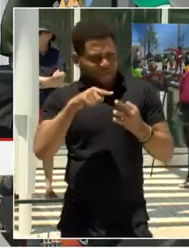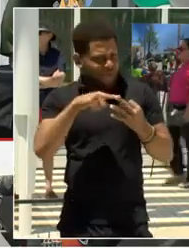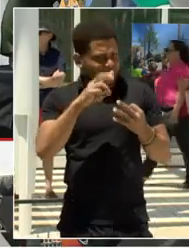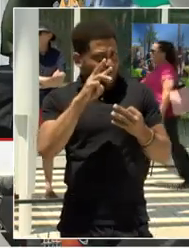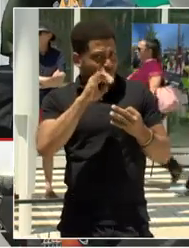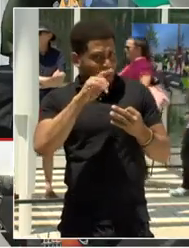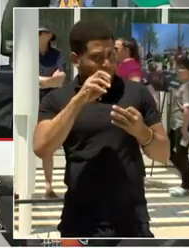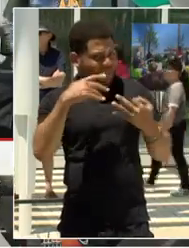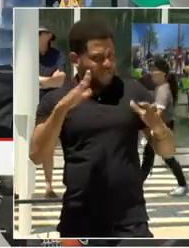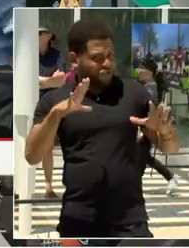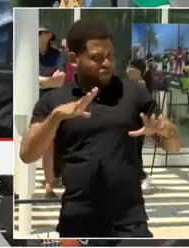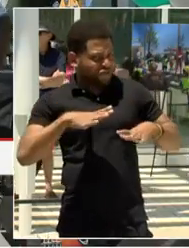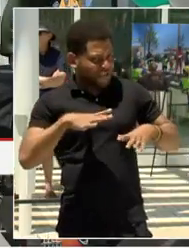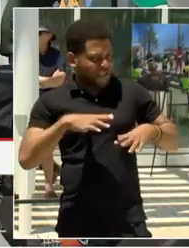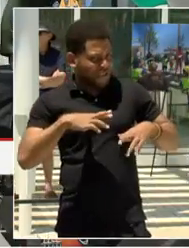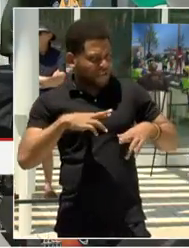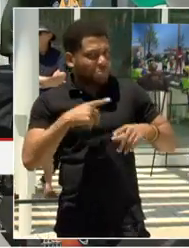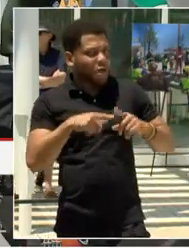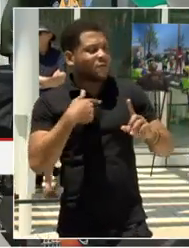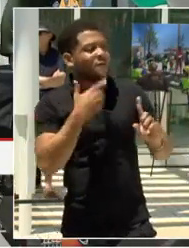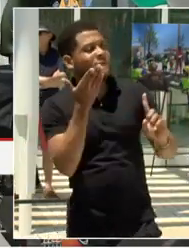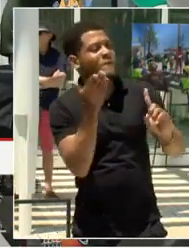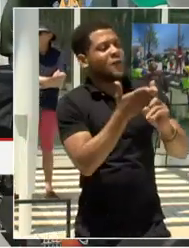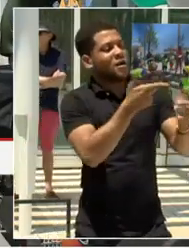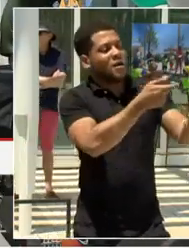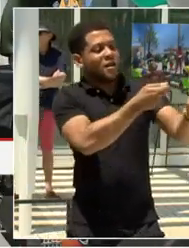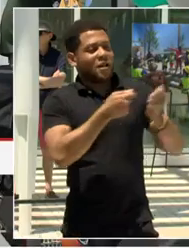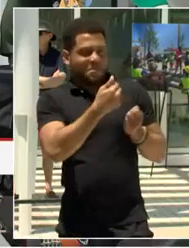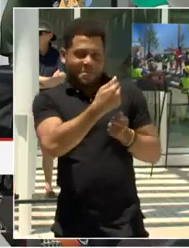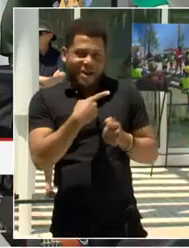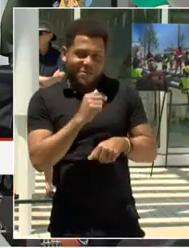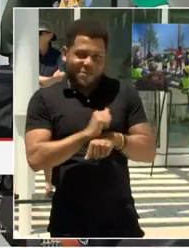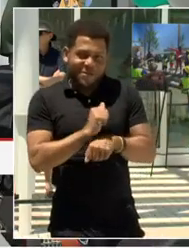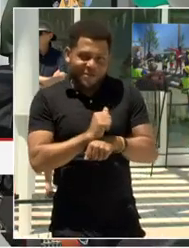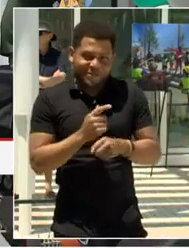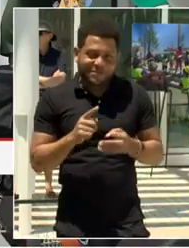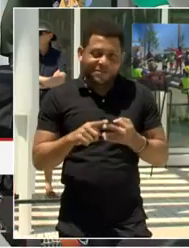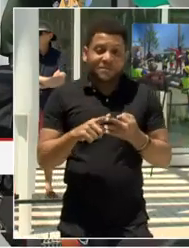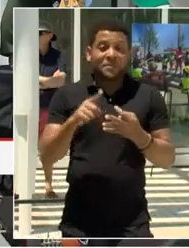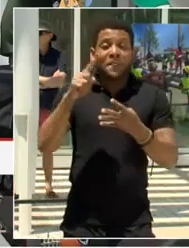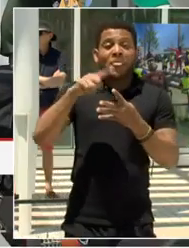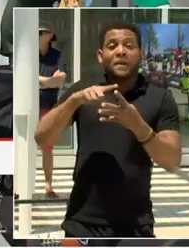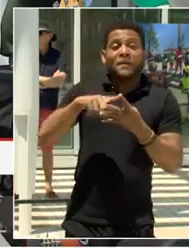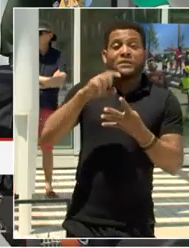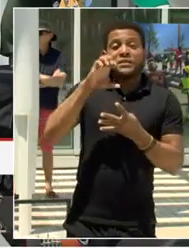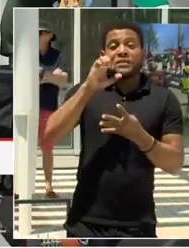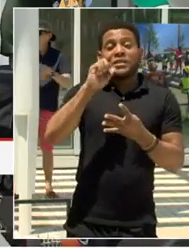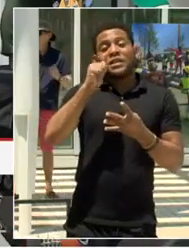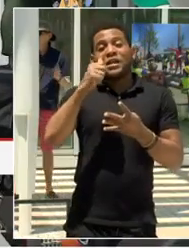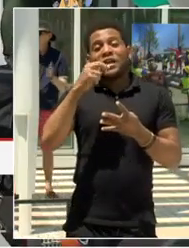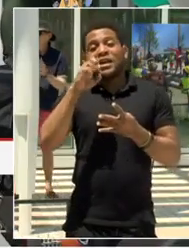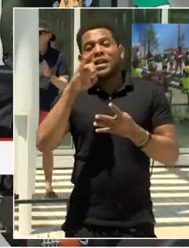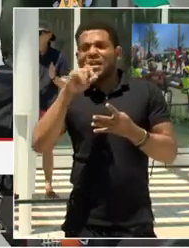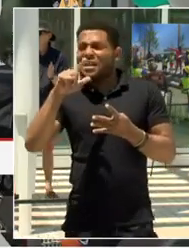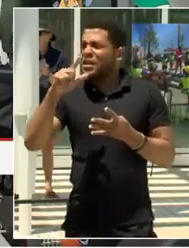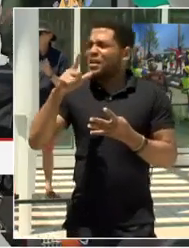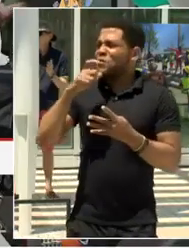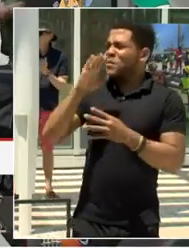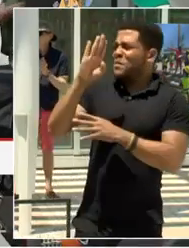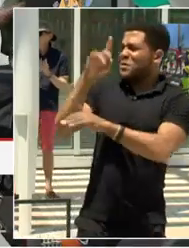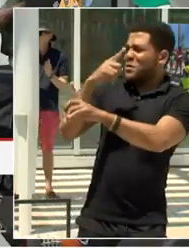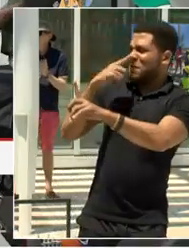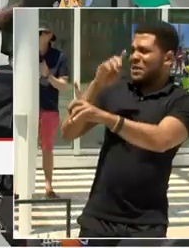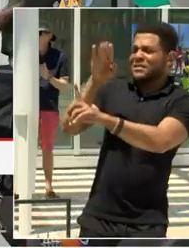this. And also, I want to give a special thank you to Colleen Cahill. If you can raise your hand. Colleen has been a part of the team since day